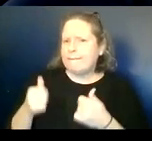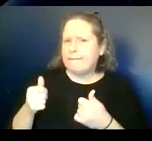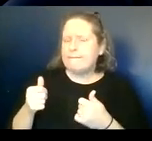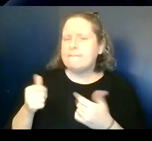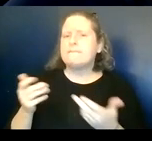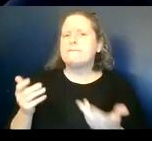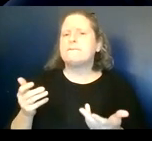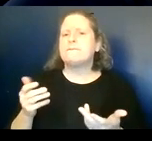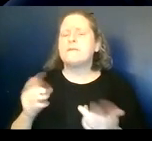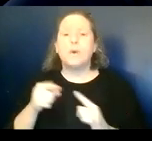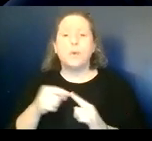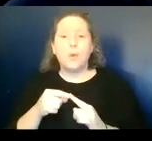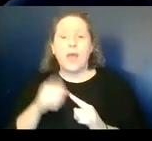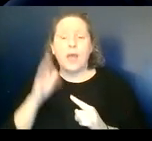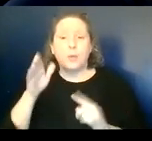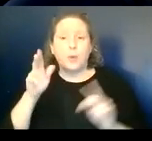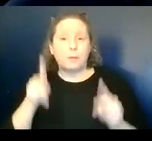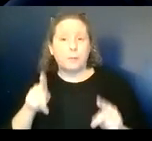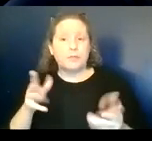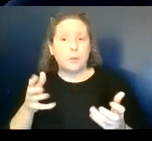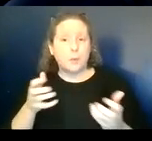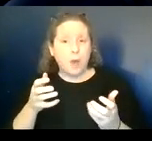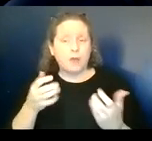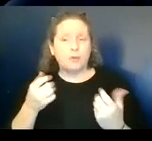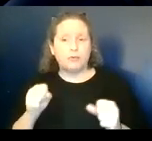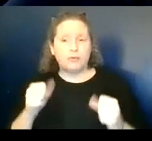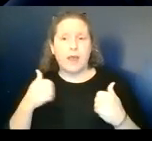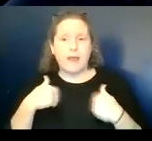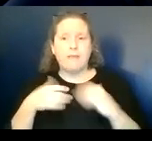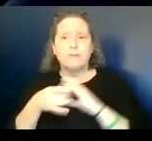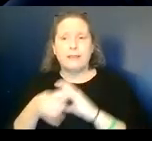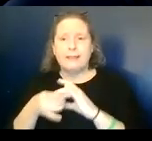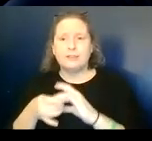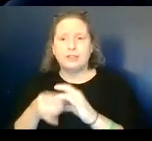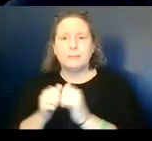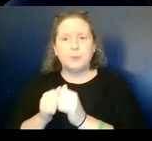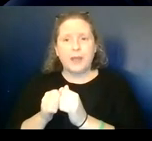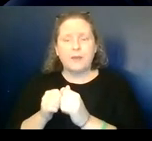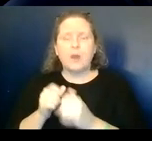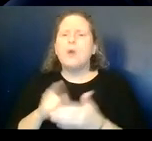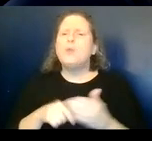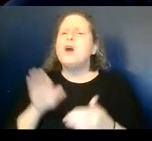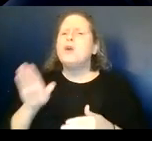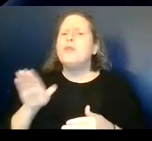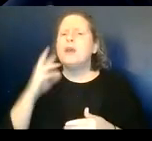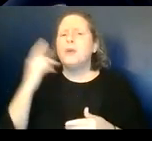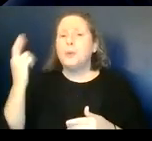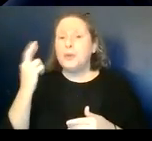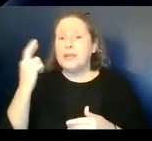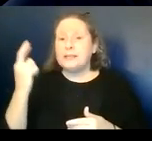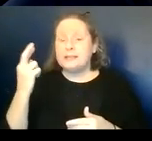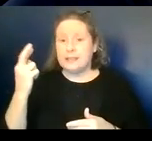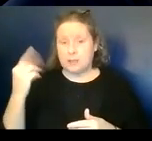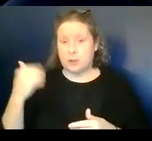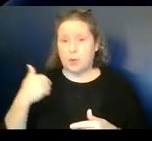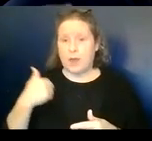When would the person want to pursue their relationship? And what are the reasons of